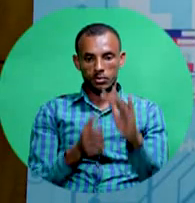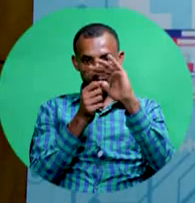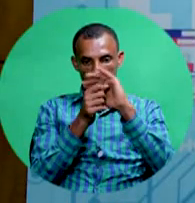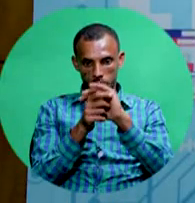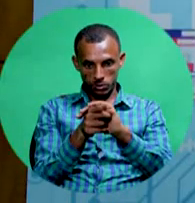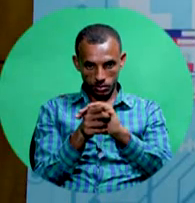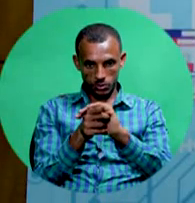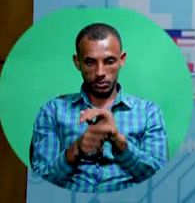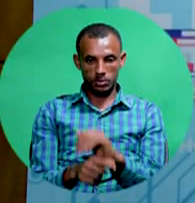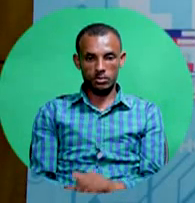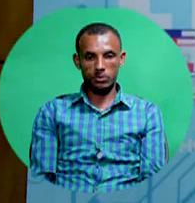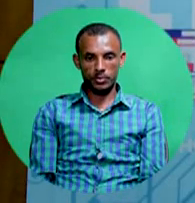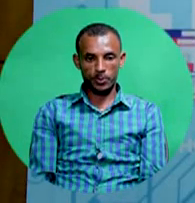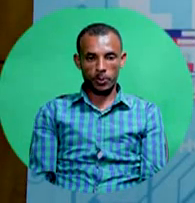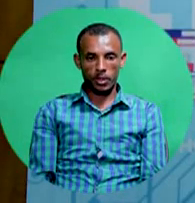Examples.